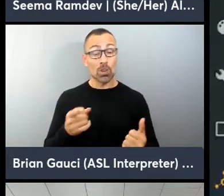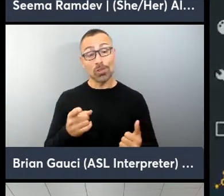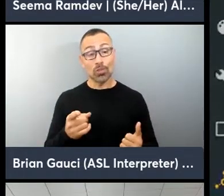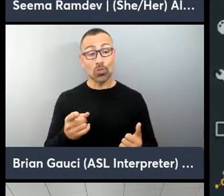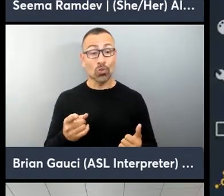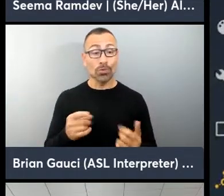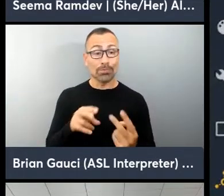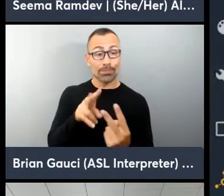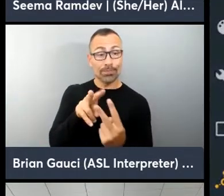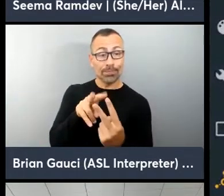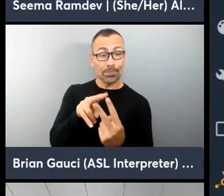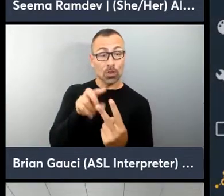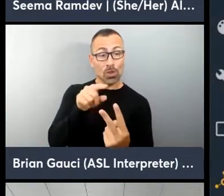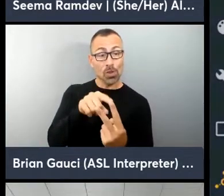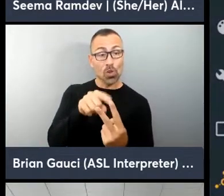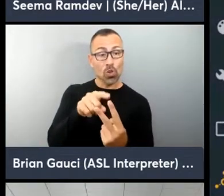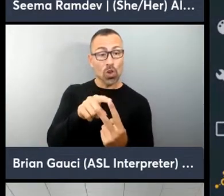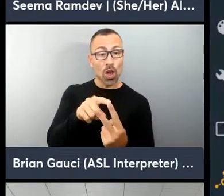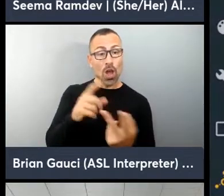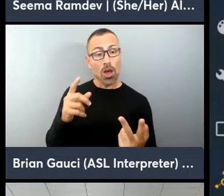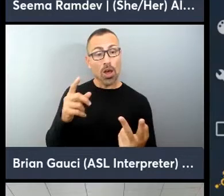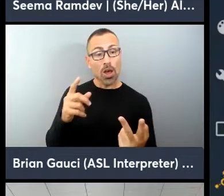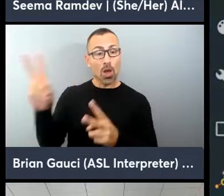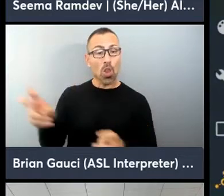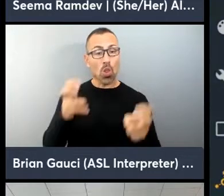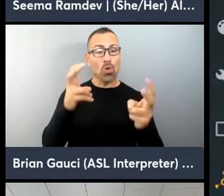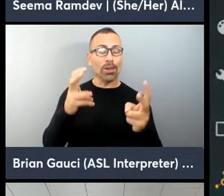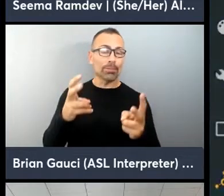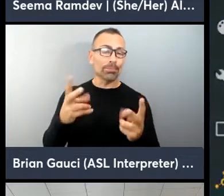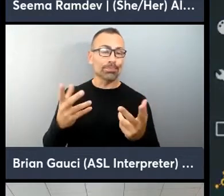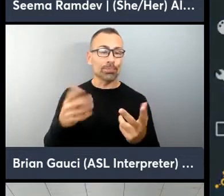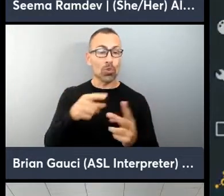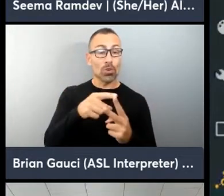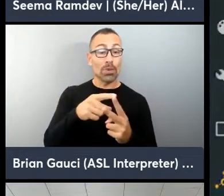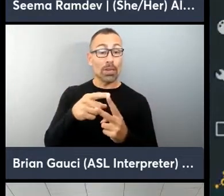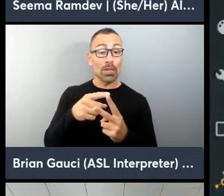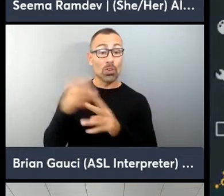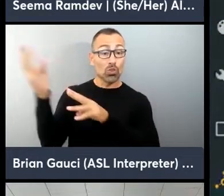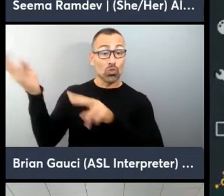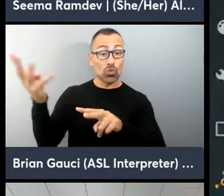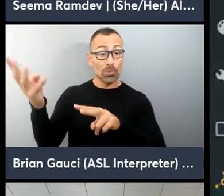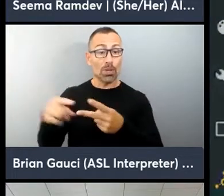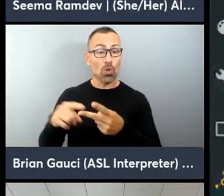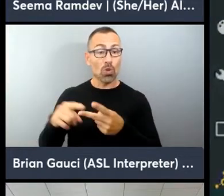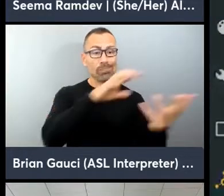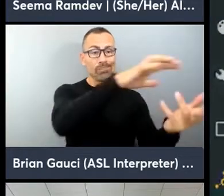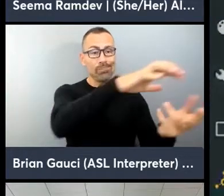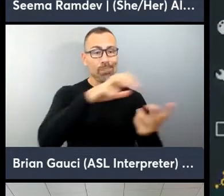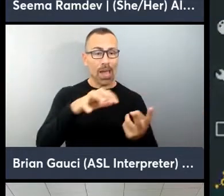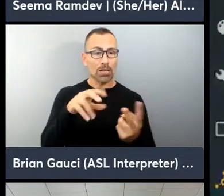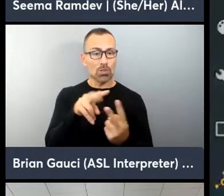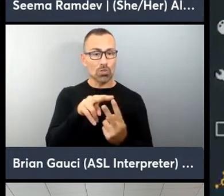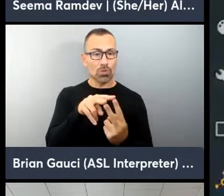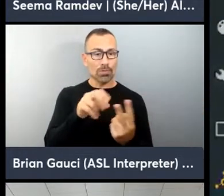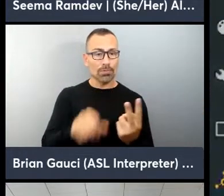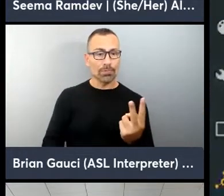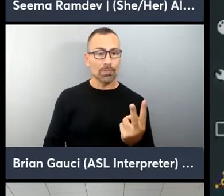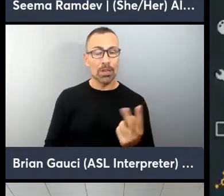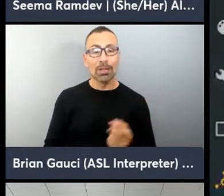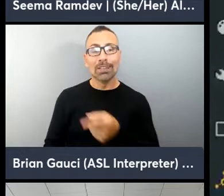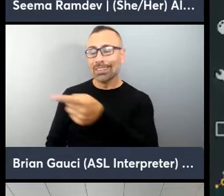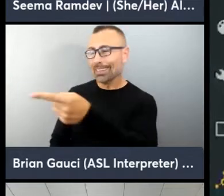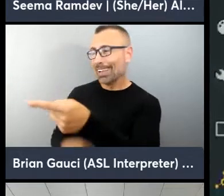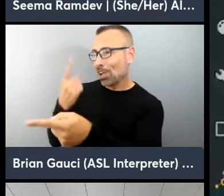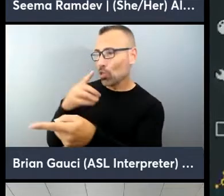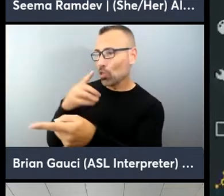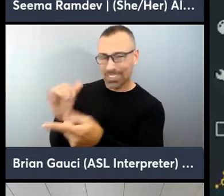data, it could be streaming data in, or you could be loading in batch Got it. It fashion. looks like it's done now. It tells you about how long